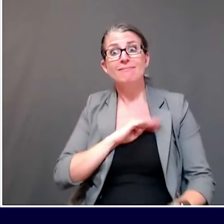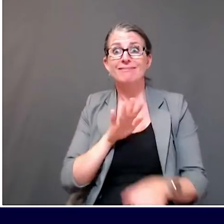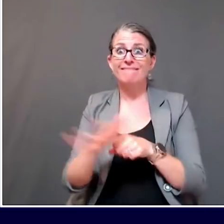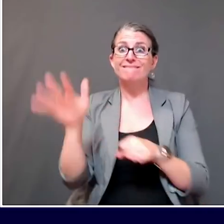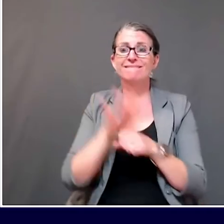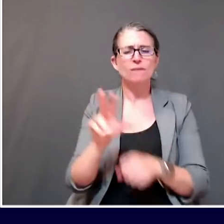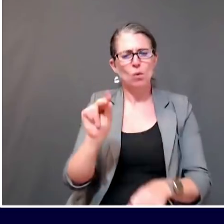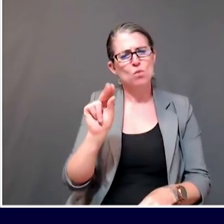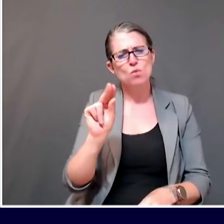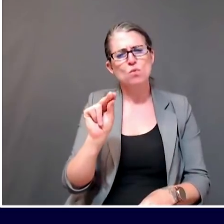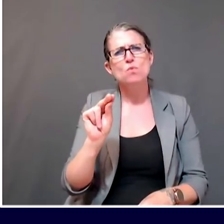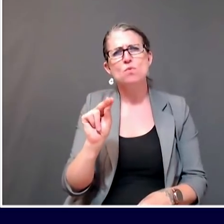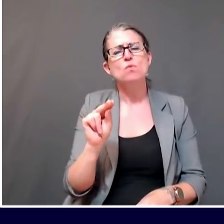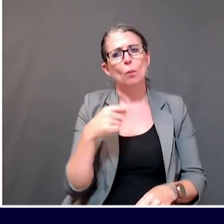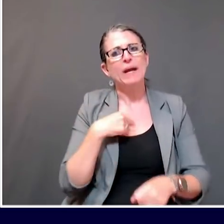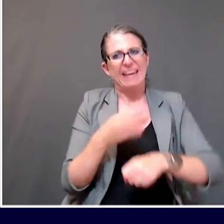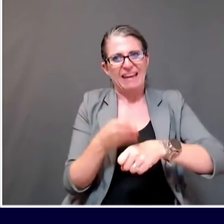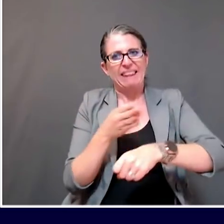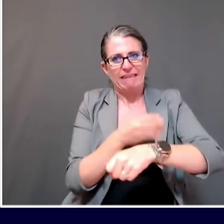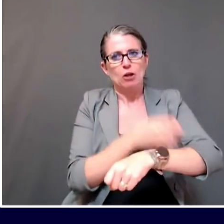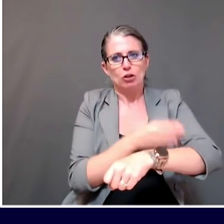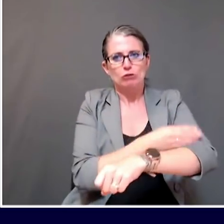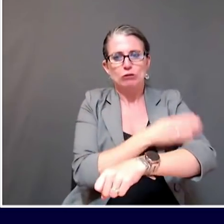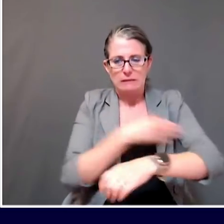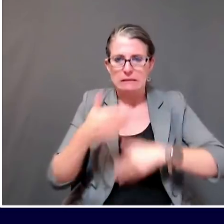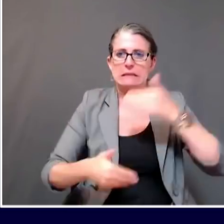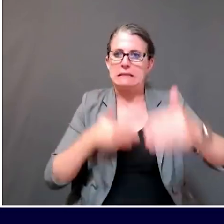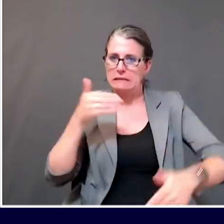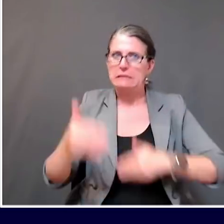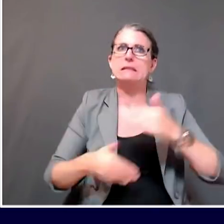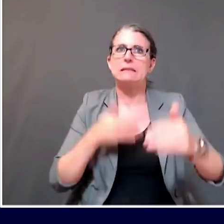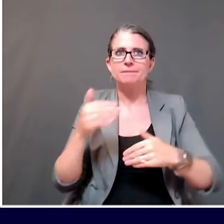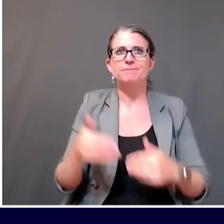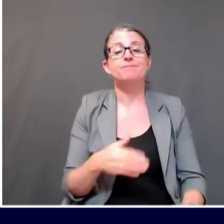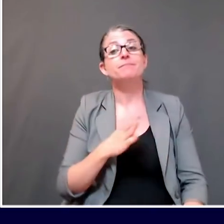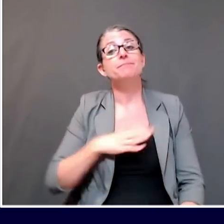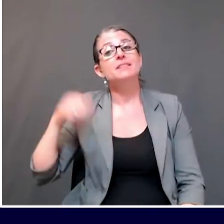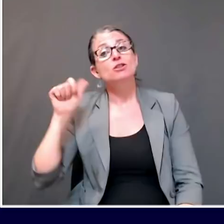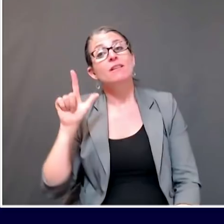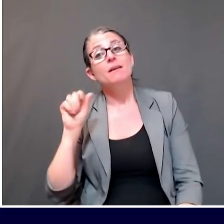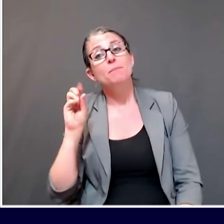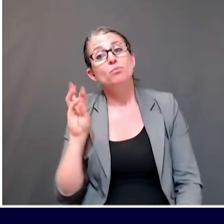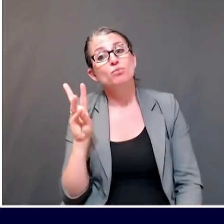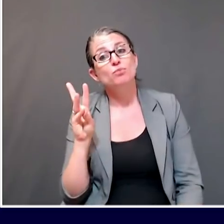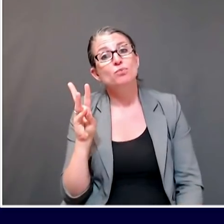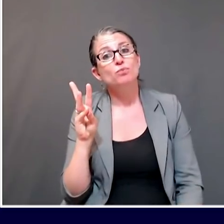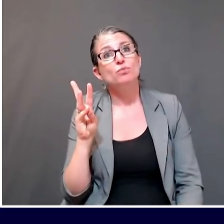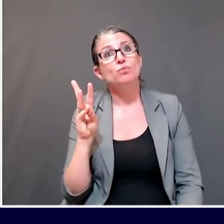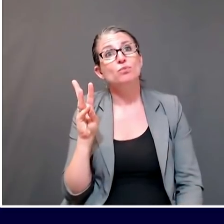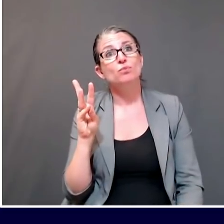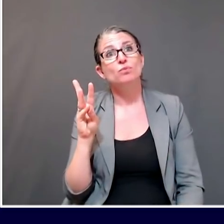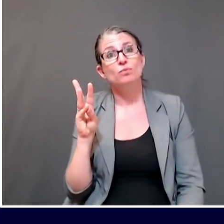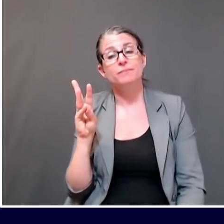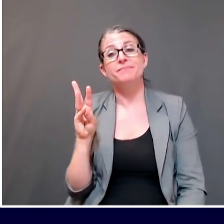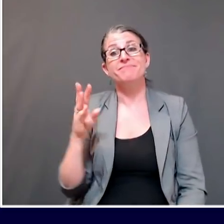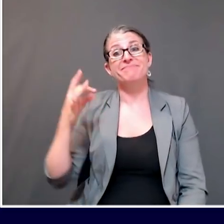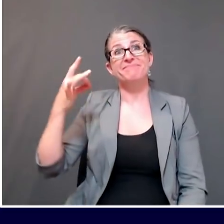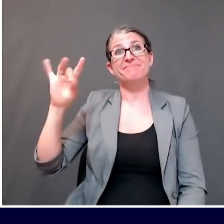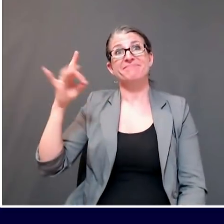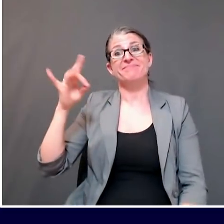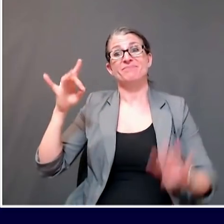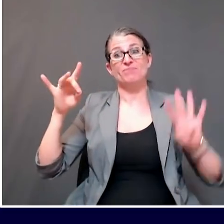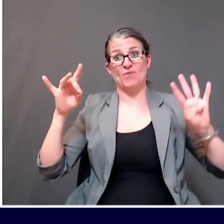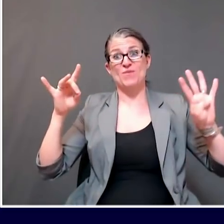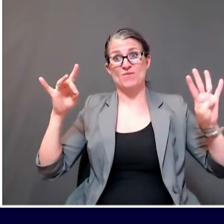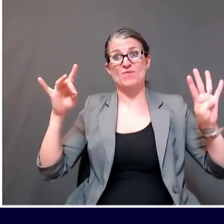works. Commissioner? So with today's announcement, we have 22 sites across the state that will be accessible